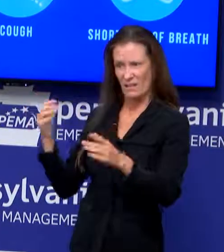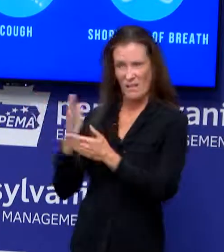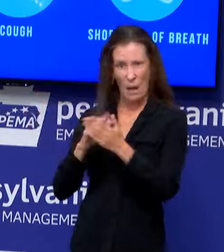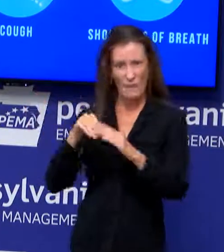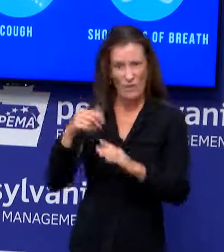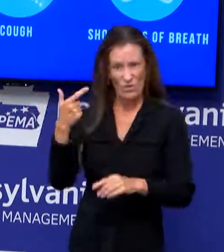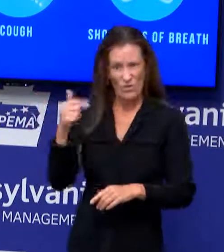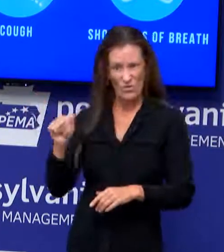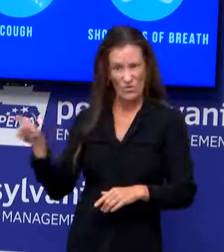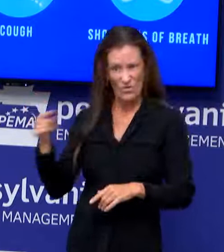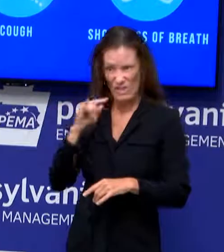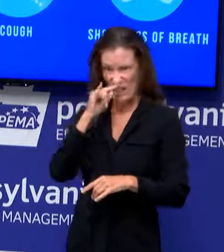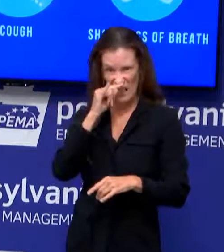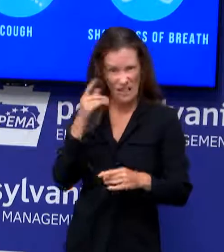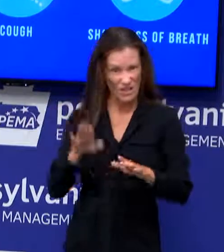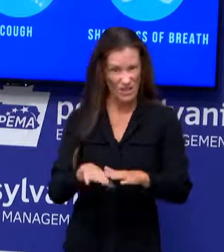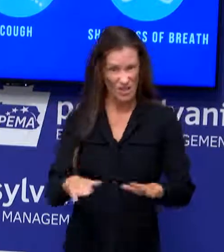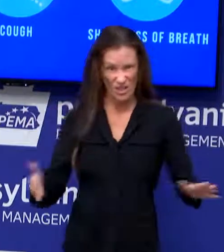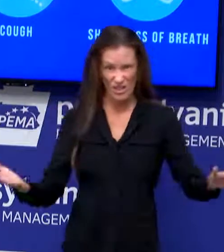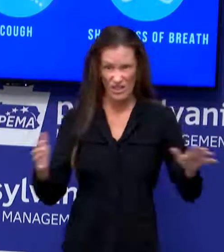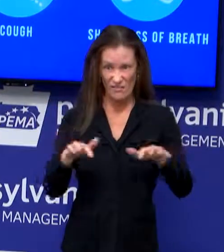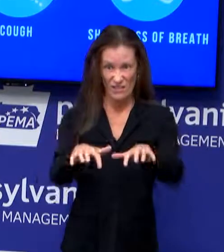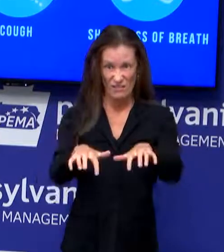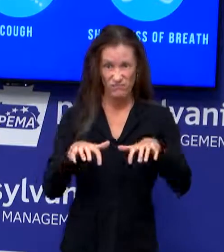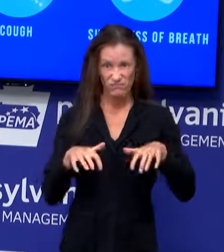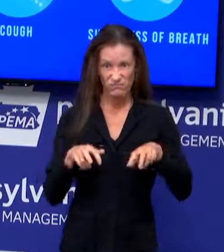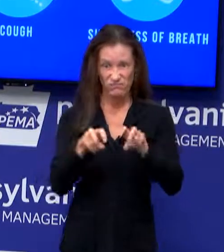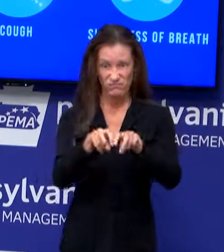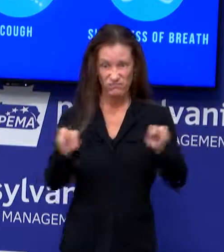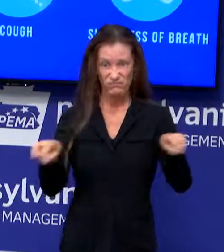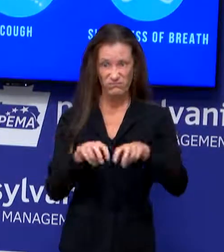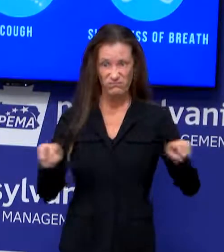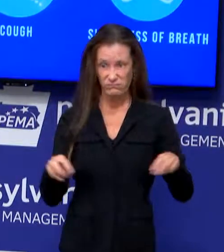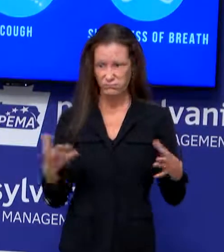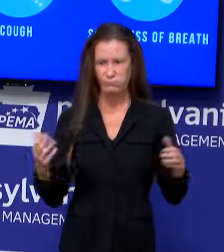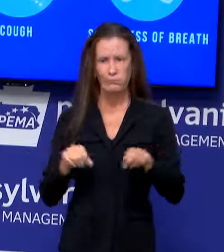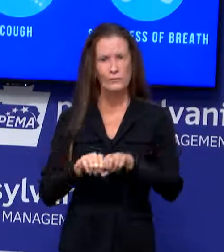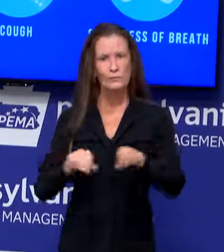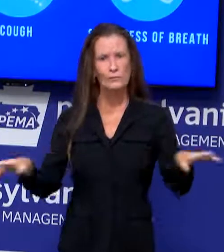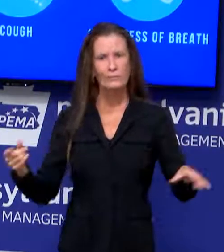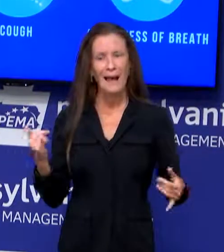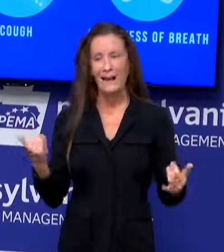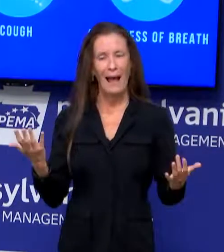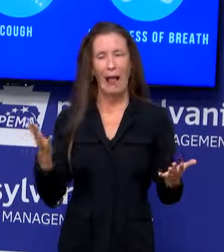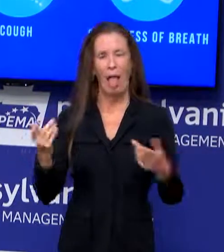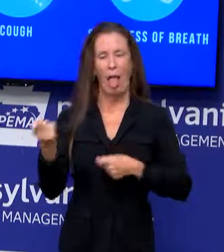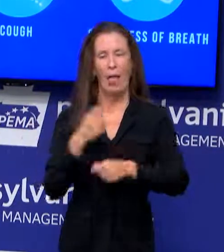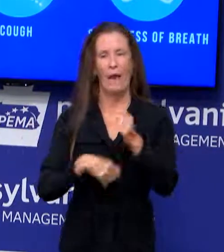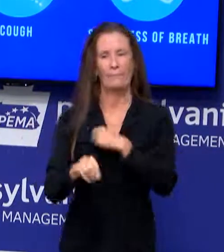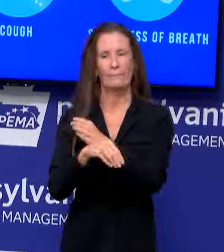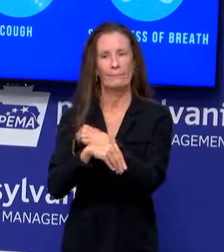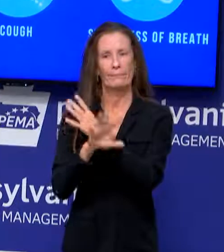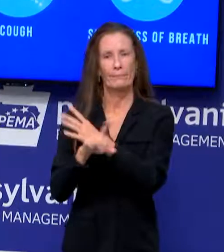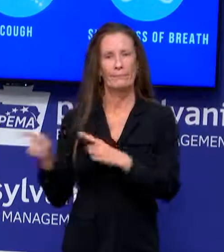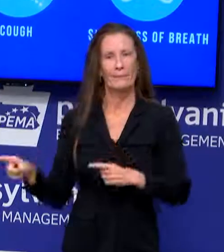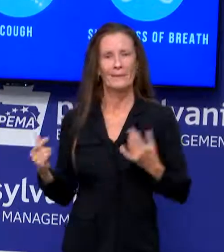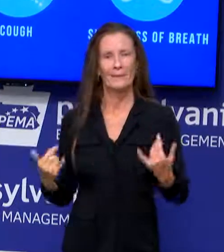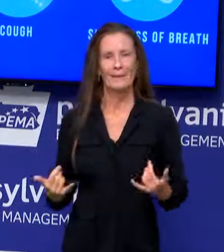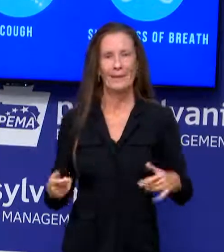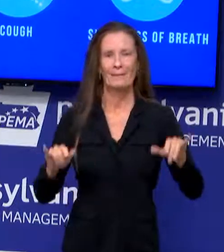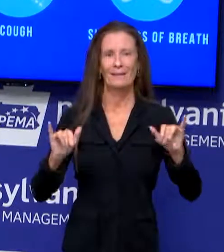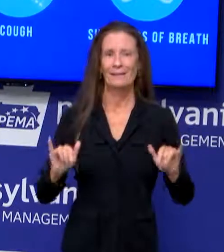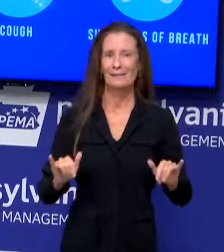schools. Those schools are now virtual. And so for schools that are bringing kids back to the classroom or having some type of